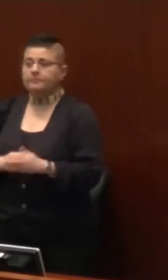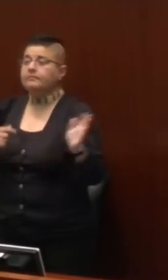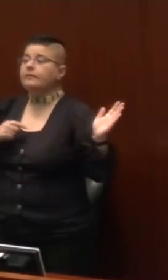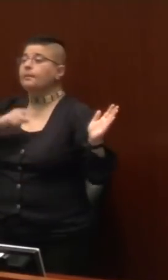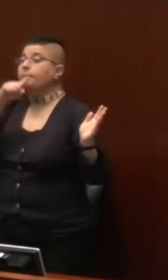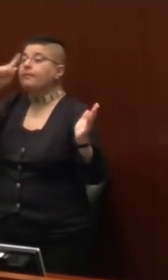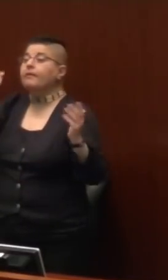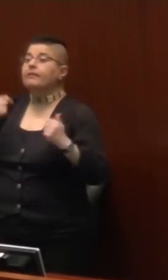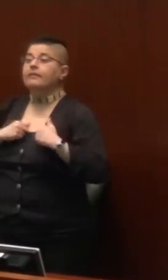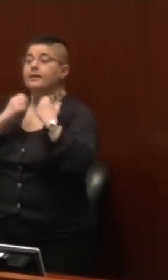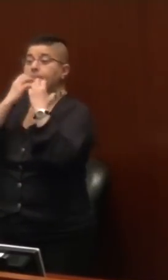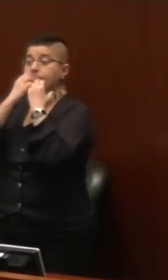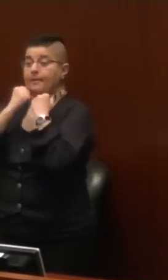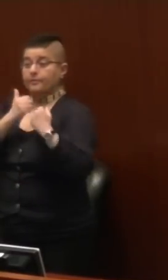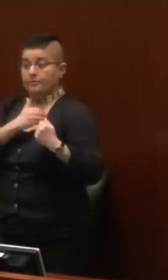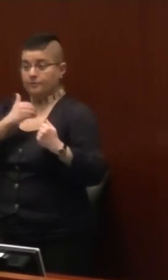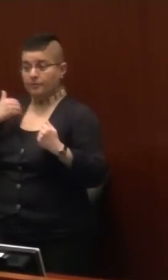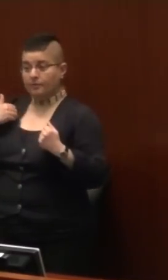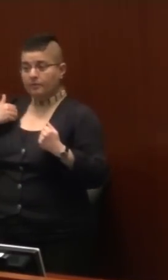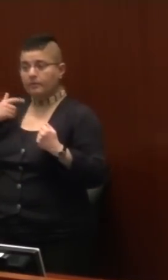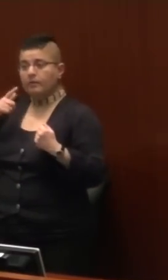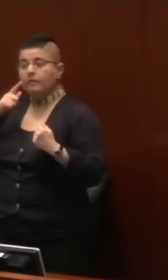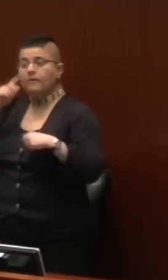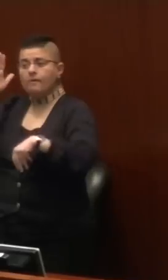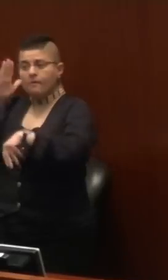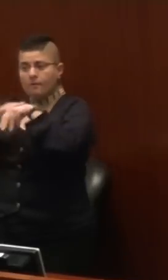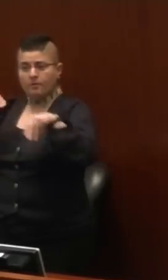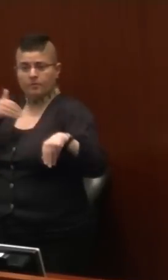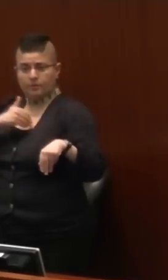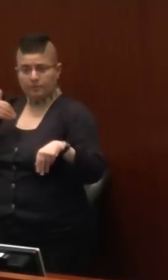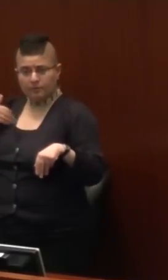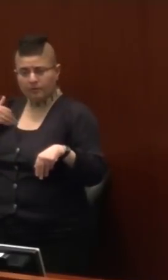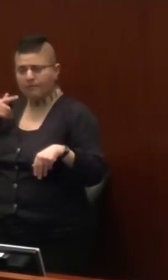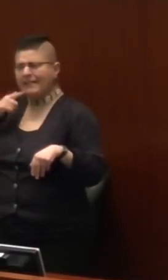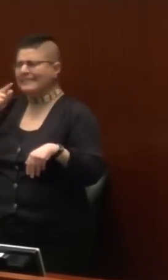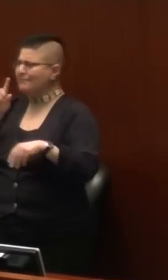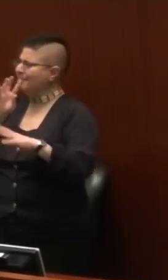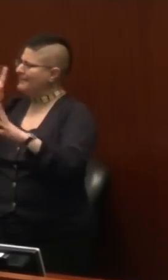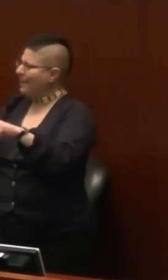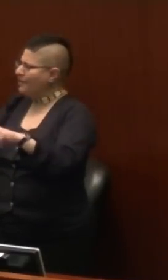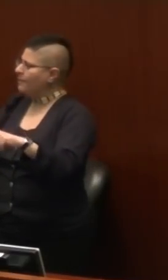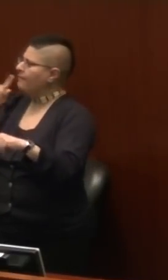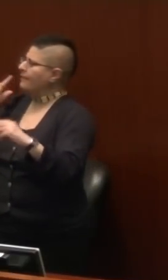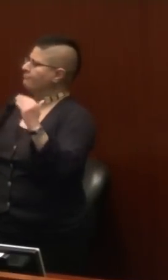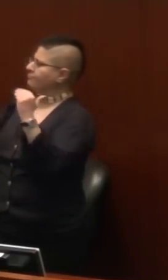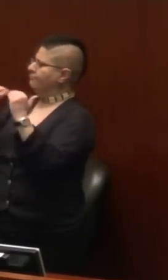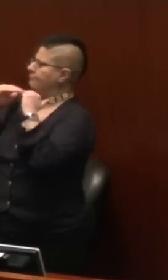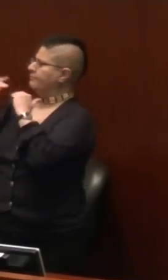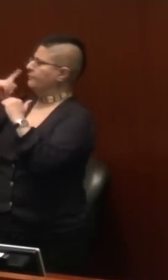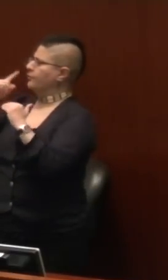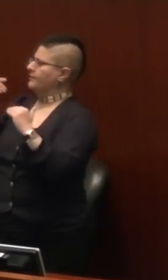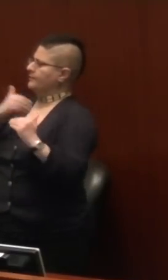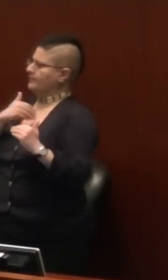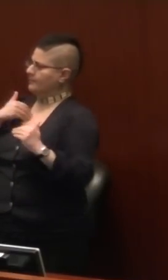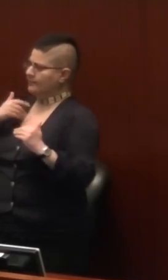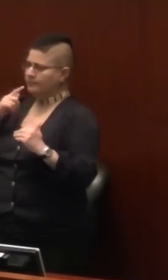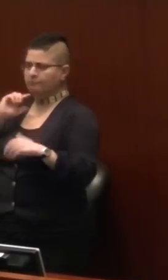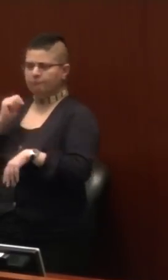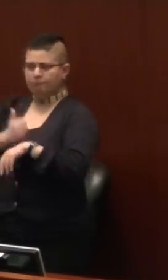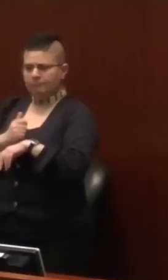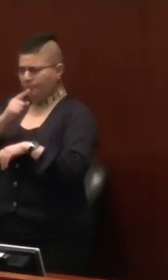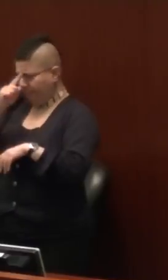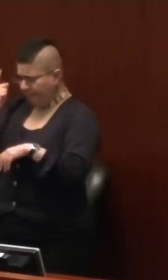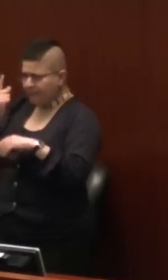Black Lives Matter Toronto has called on Torontonians to speak out and ensure equity in our city. They act as a platform for